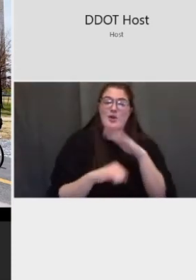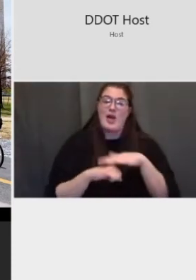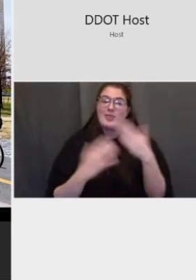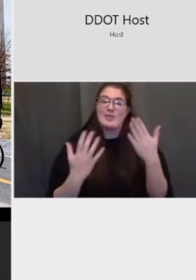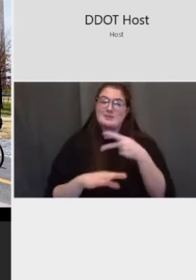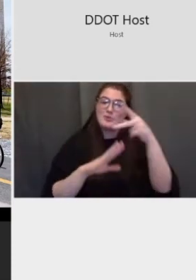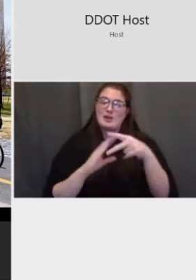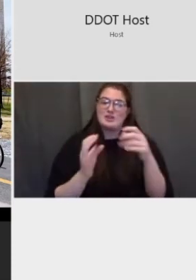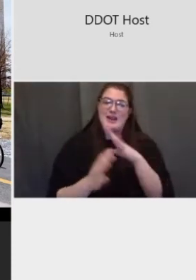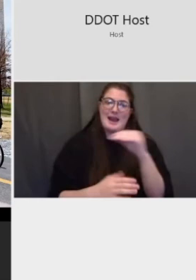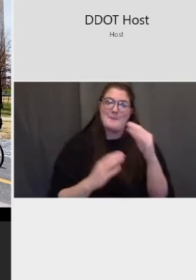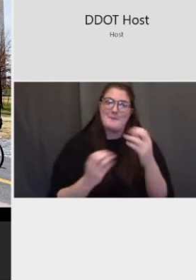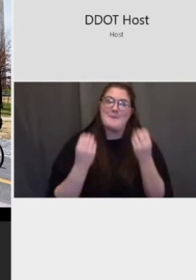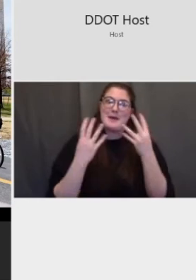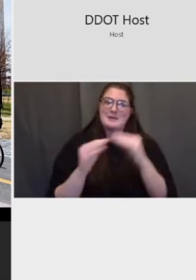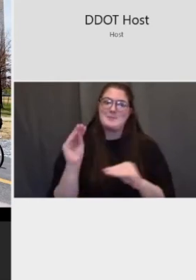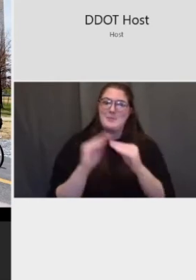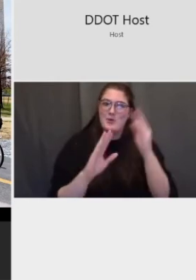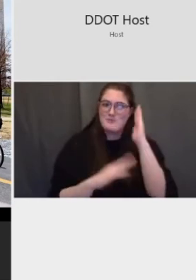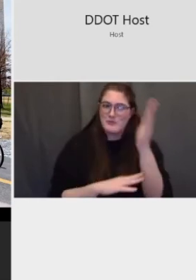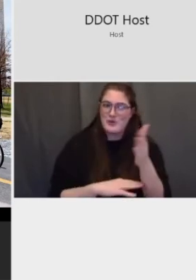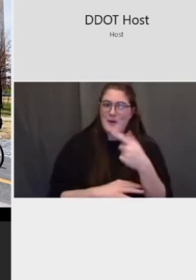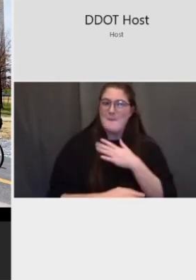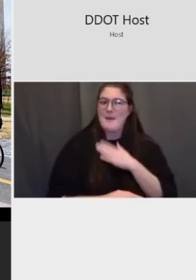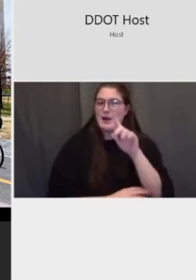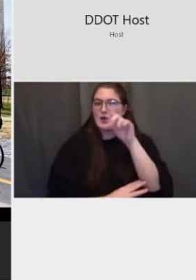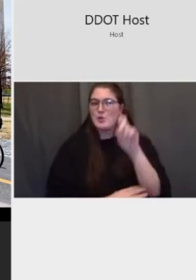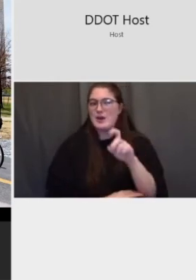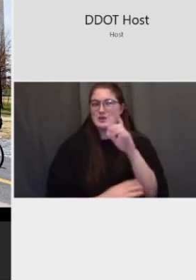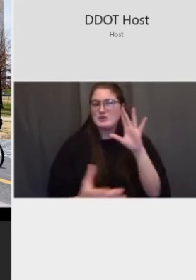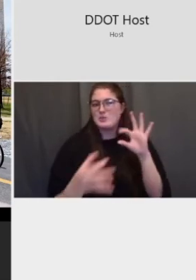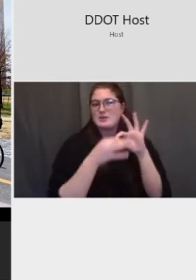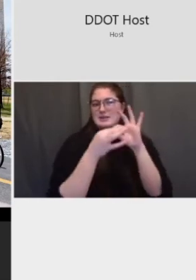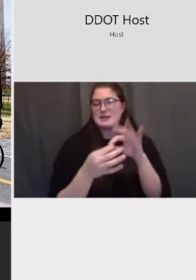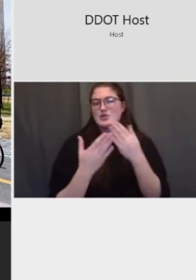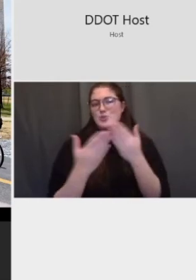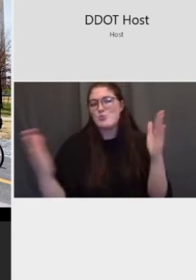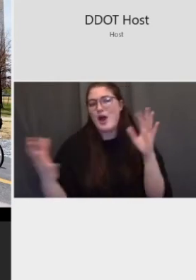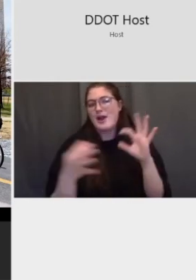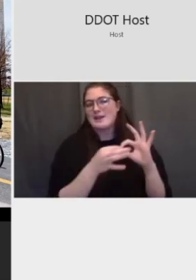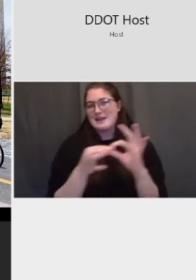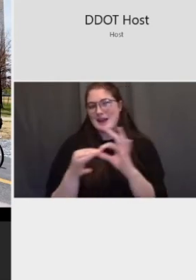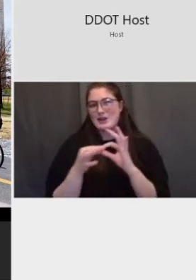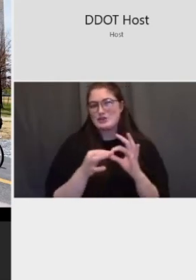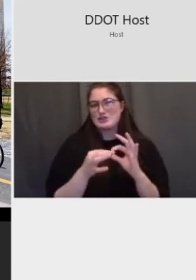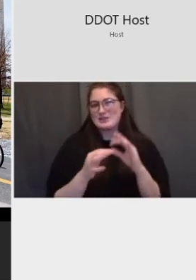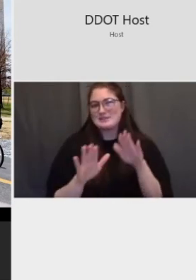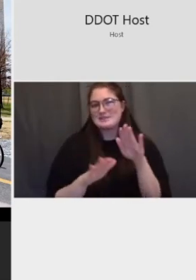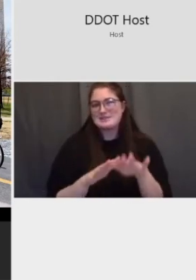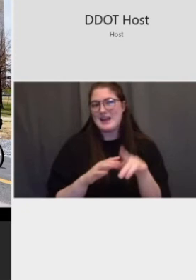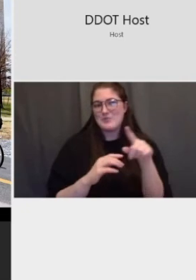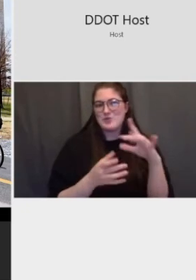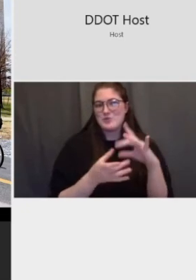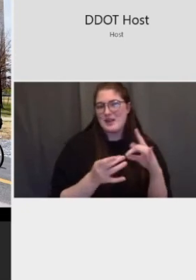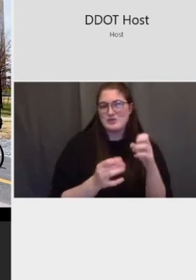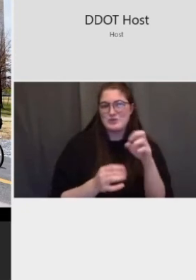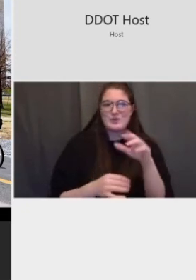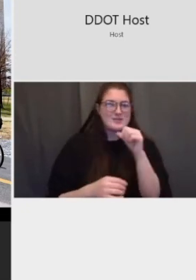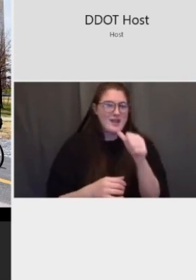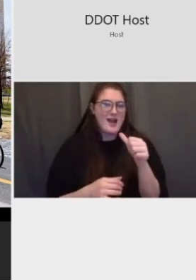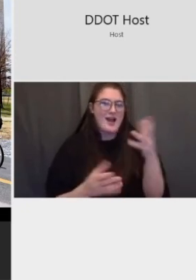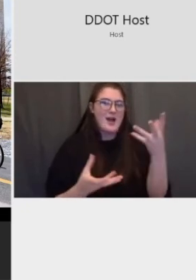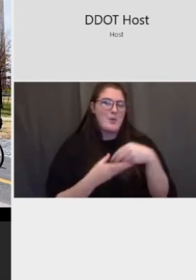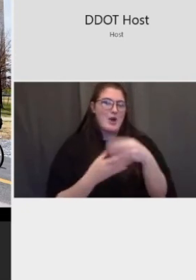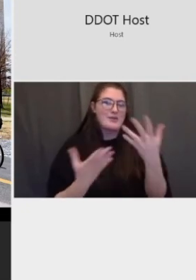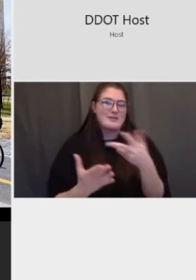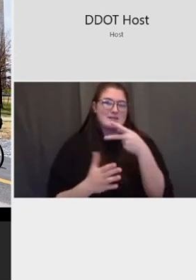My question relates to the broader connections that, as you mentioned, are not part of this project. What is the best way for